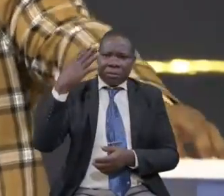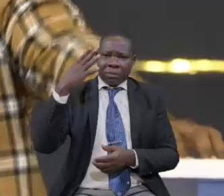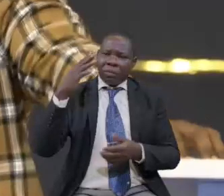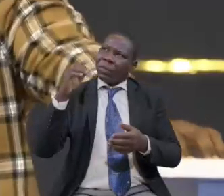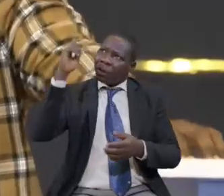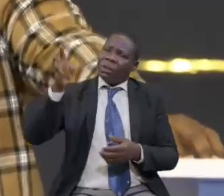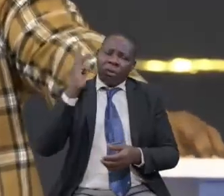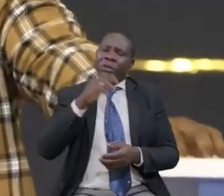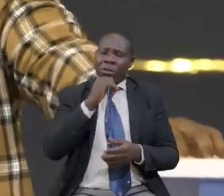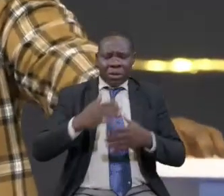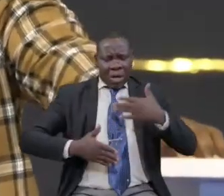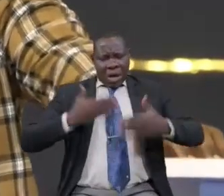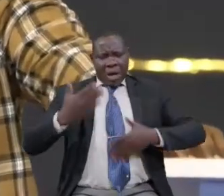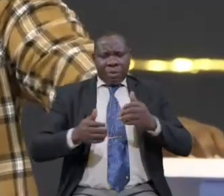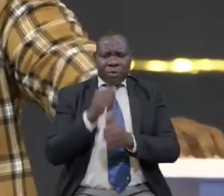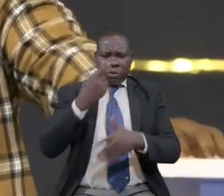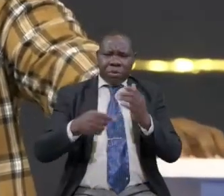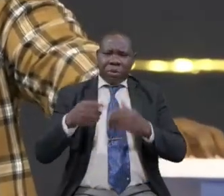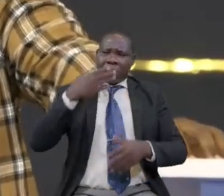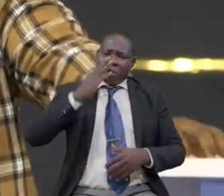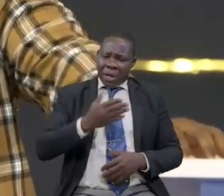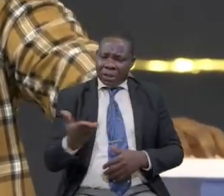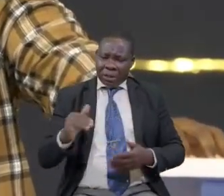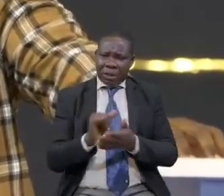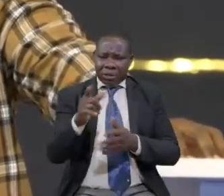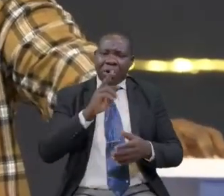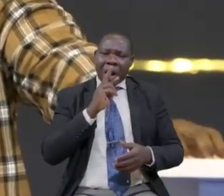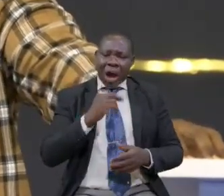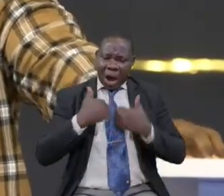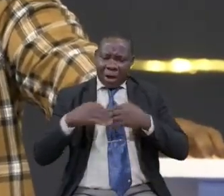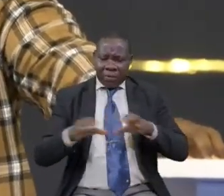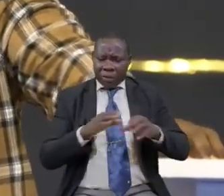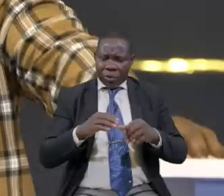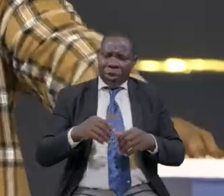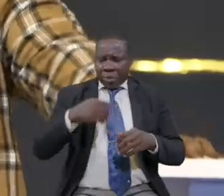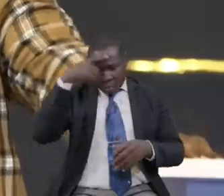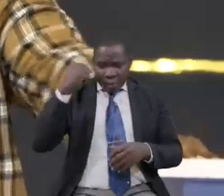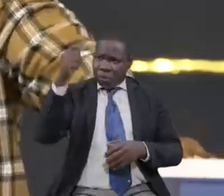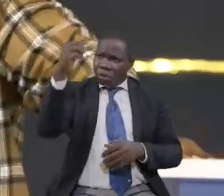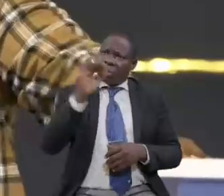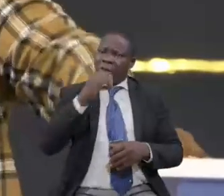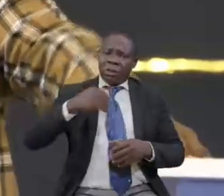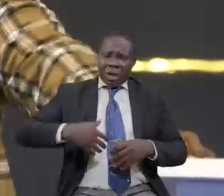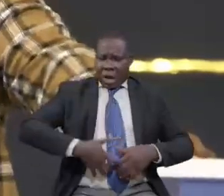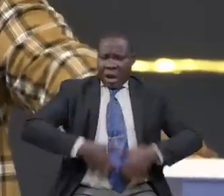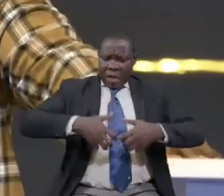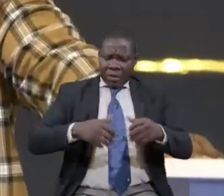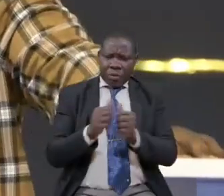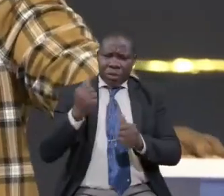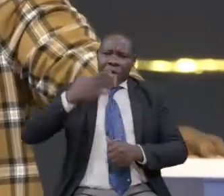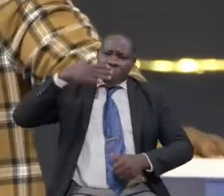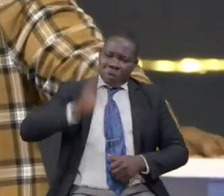done. God is angry with the wicked every day. Why? Because he's angry at the